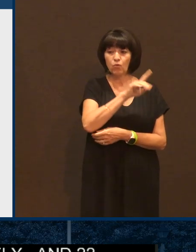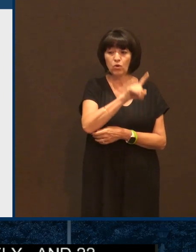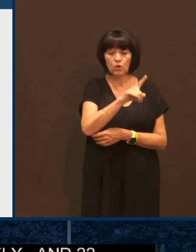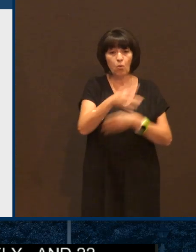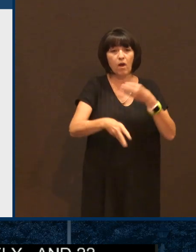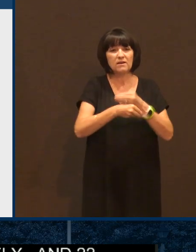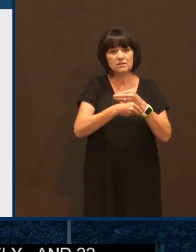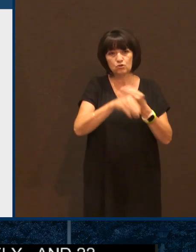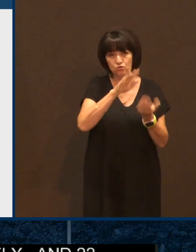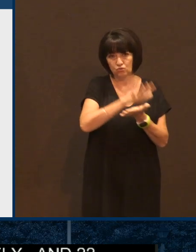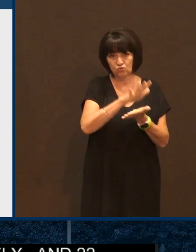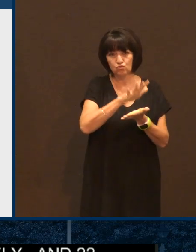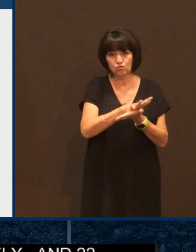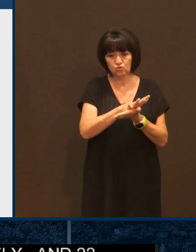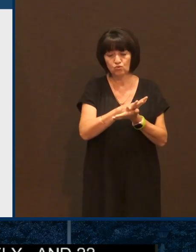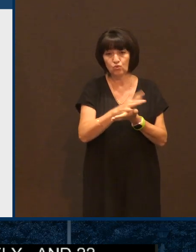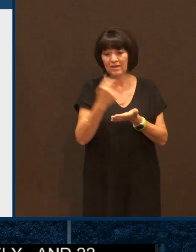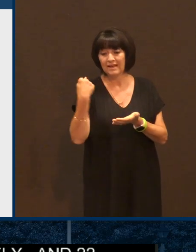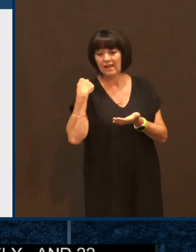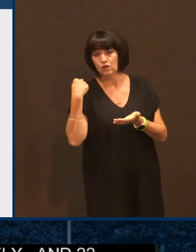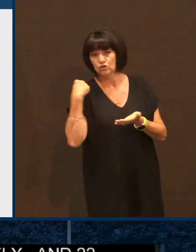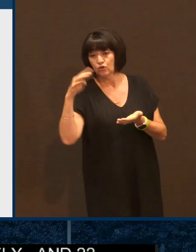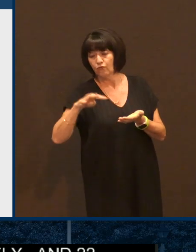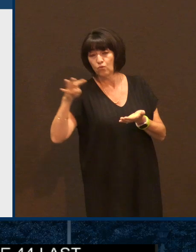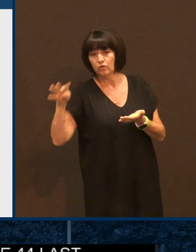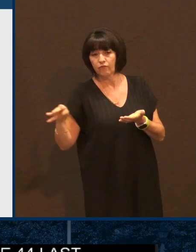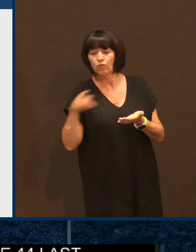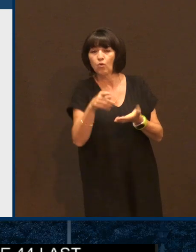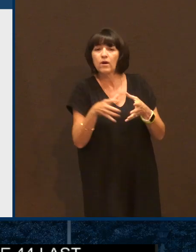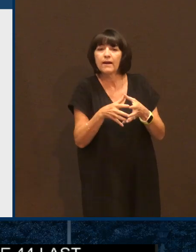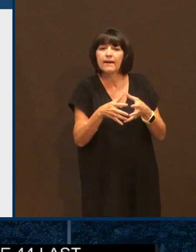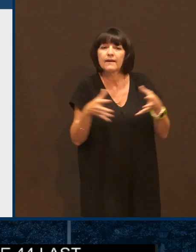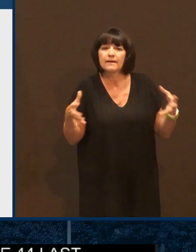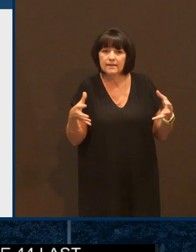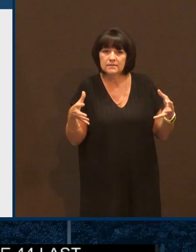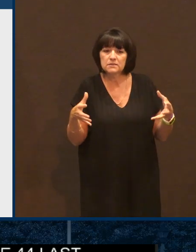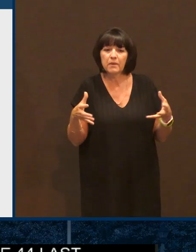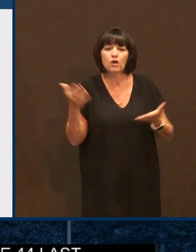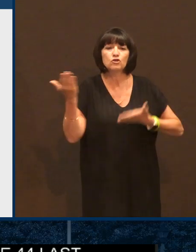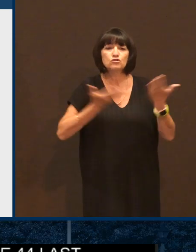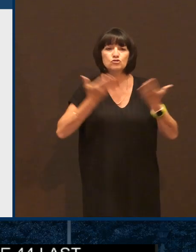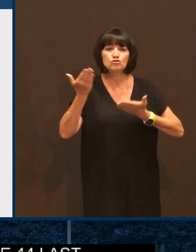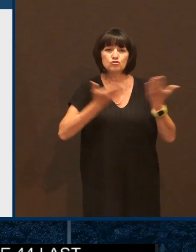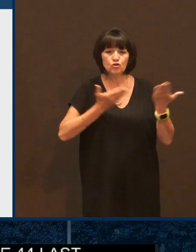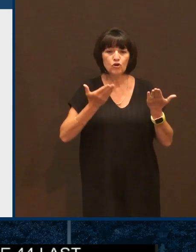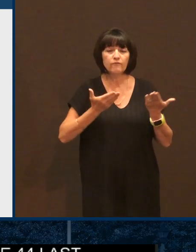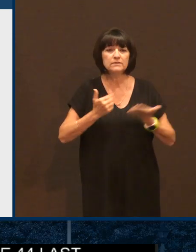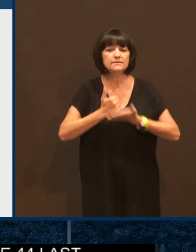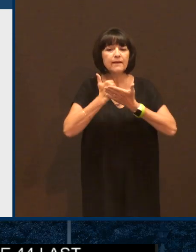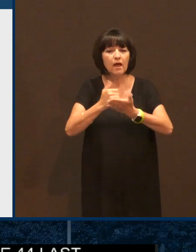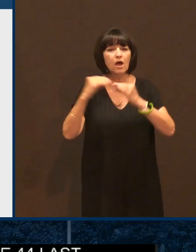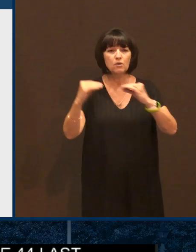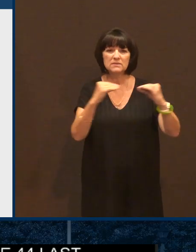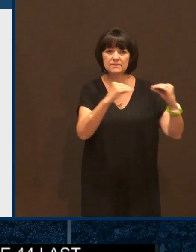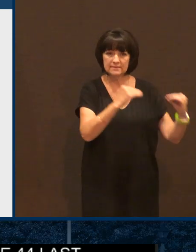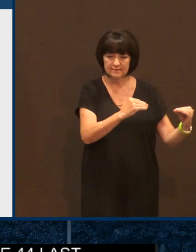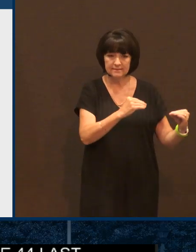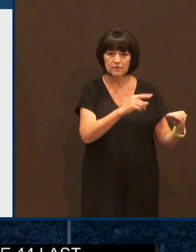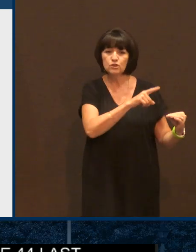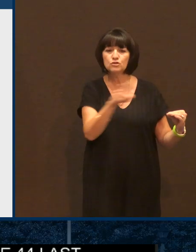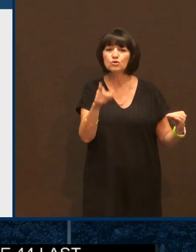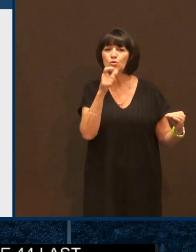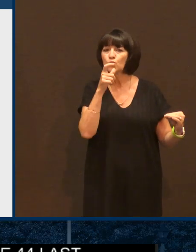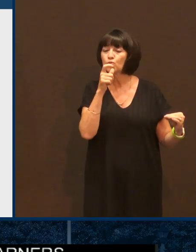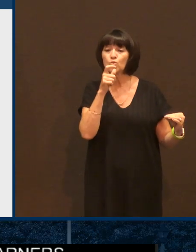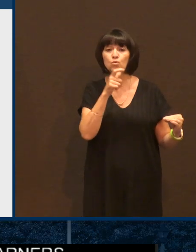have monies that would expand services to English learners and low-income students, particularly in the